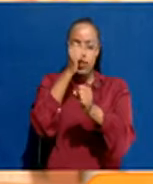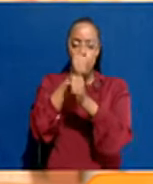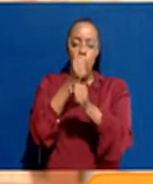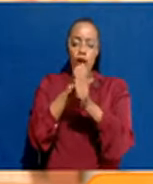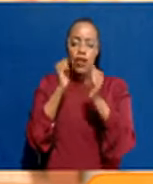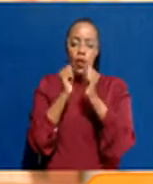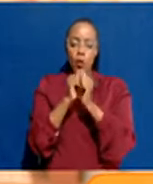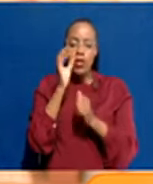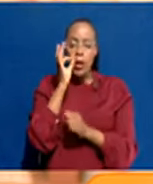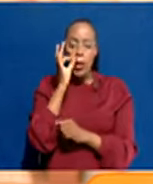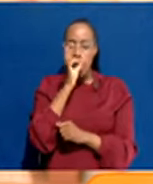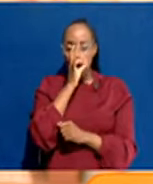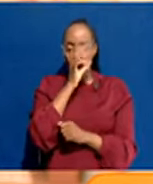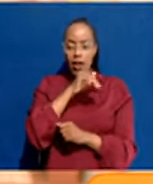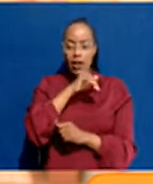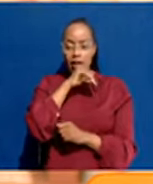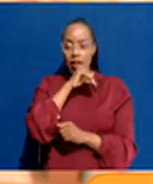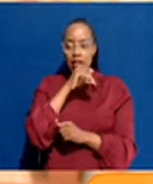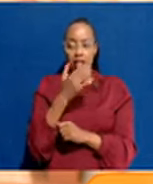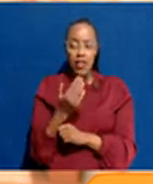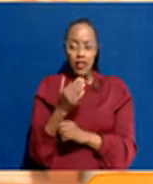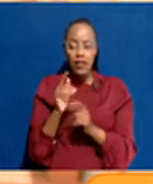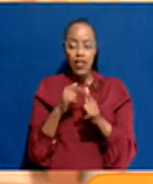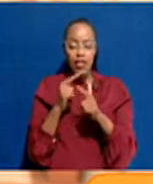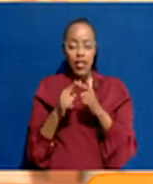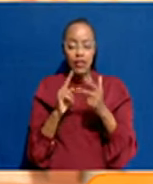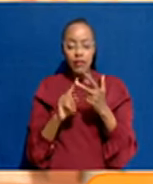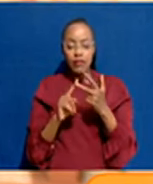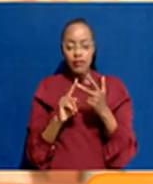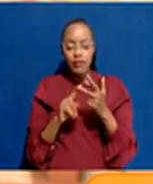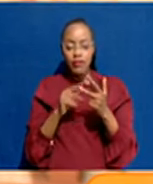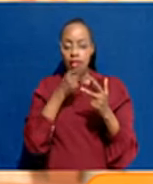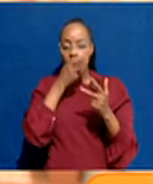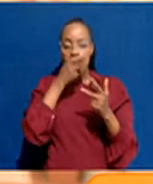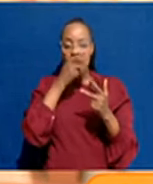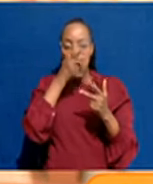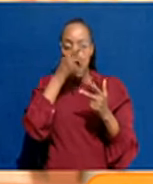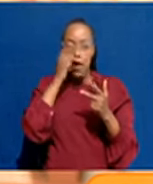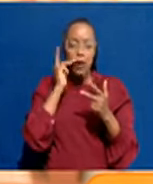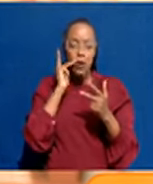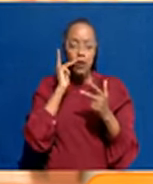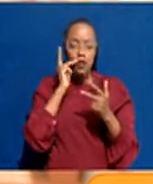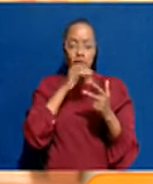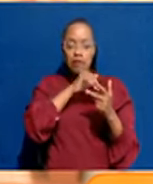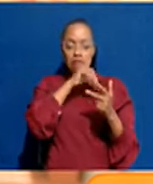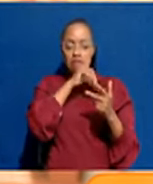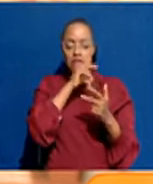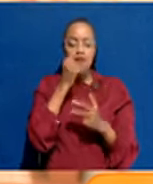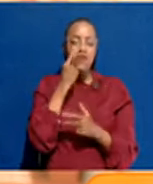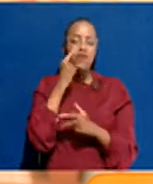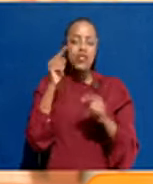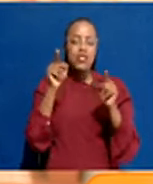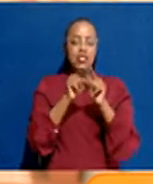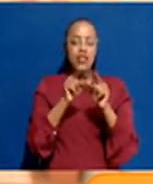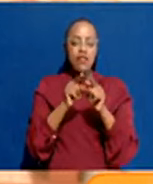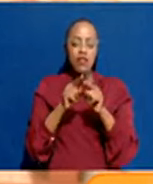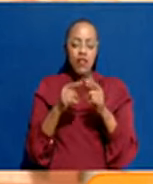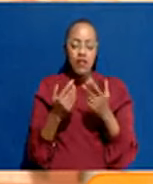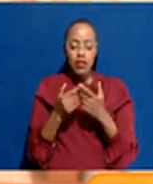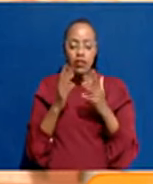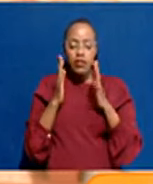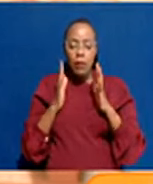him. Raila Odinga and then Kalonzo Musyoka. Yes. Raila Odinga seen as